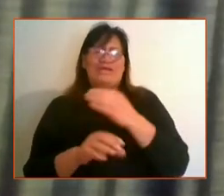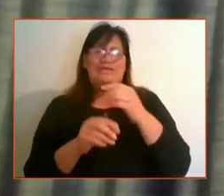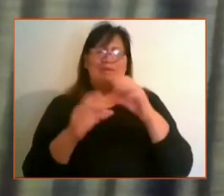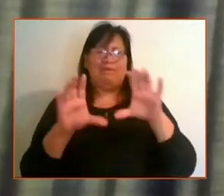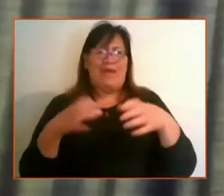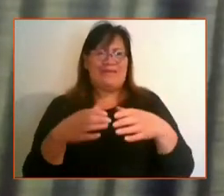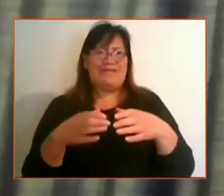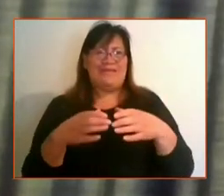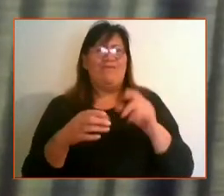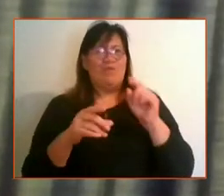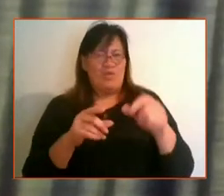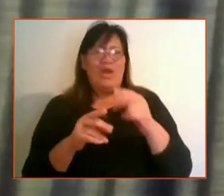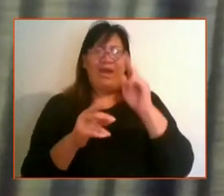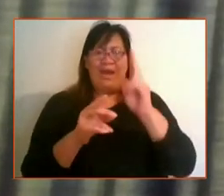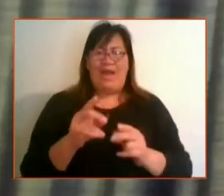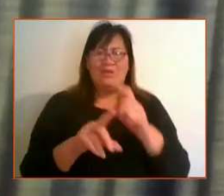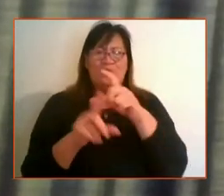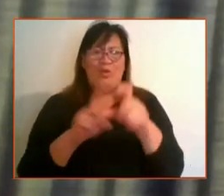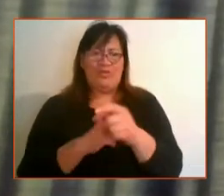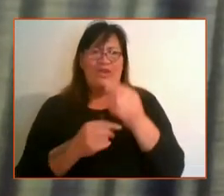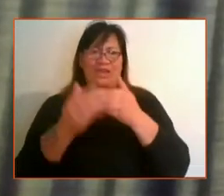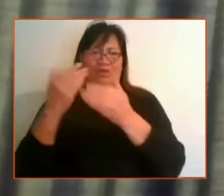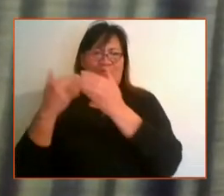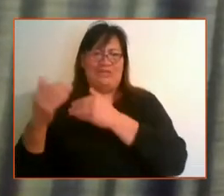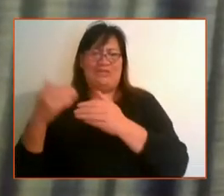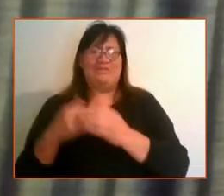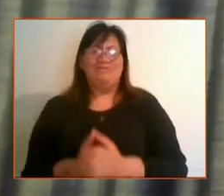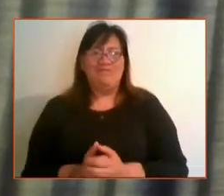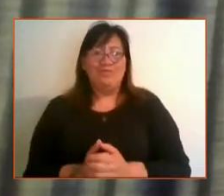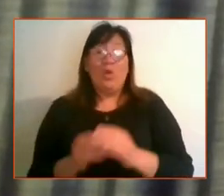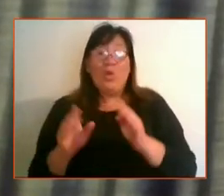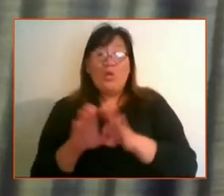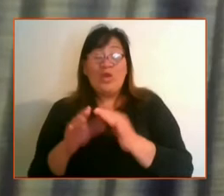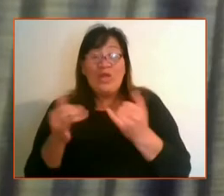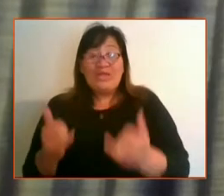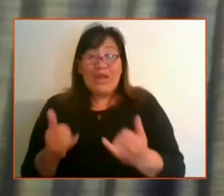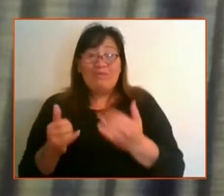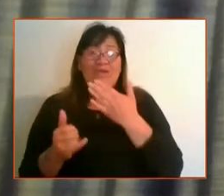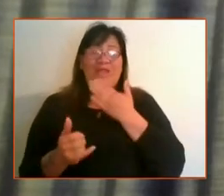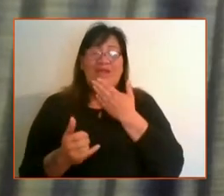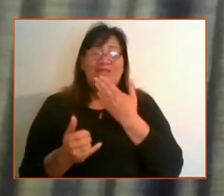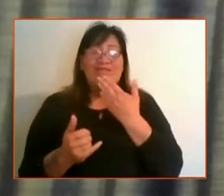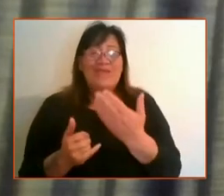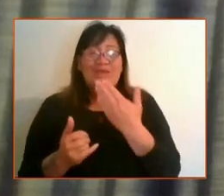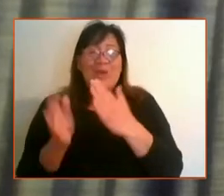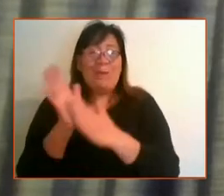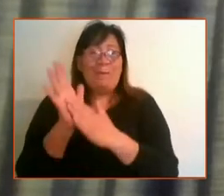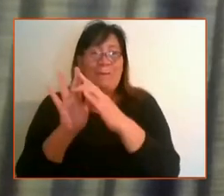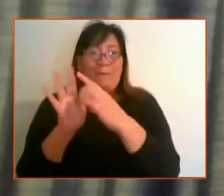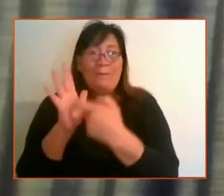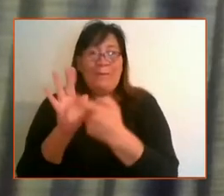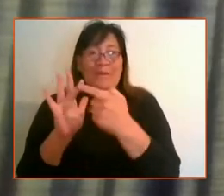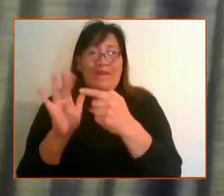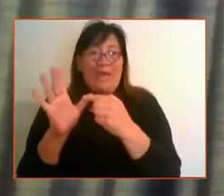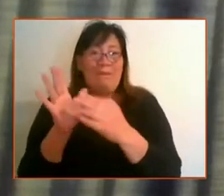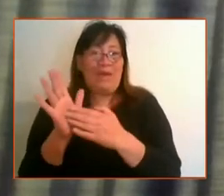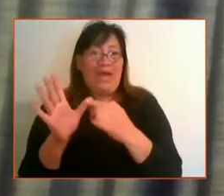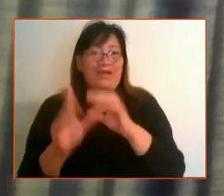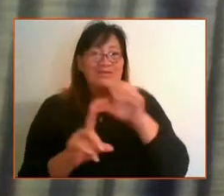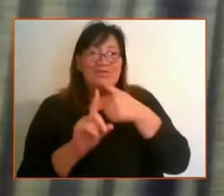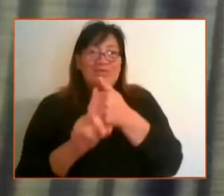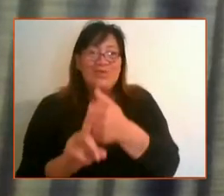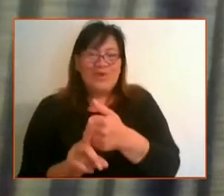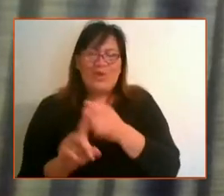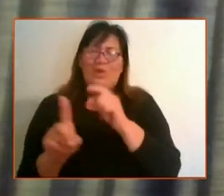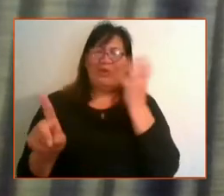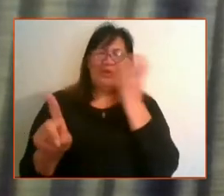Arts, Culture and Heritage. At this time, I'd also like to thank Miriama for kindly supporting tonight's kaupapa. Nō reira, e te manu ti